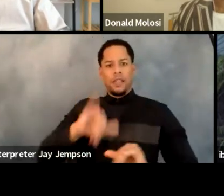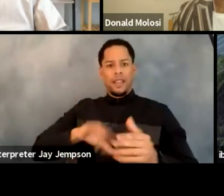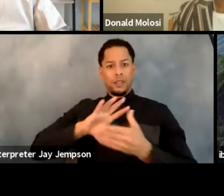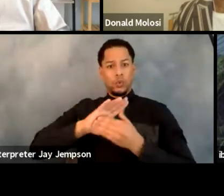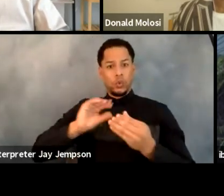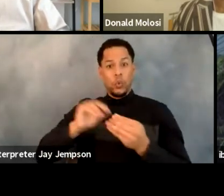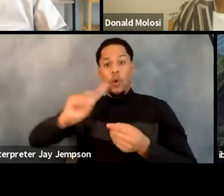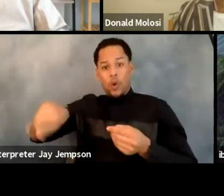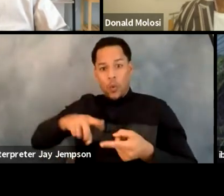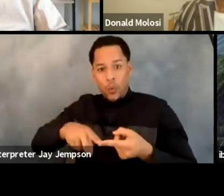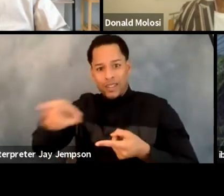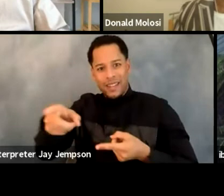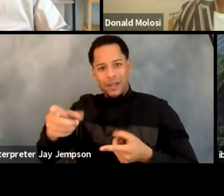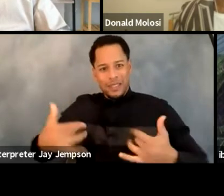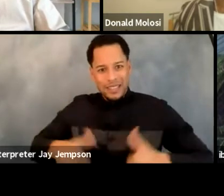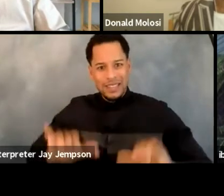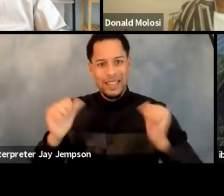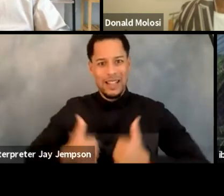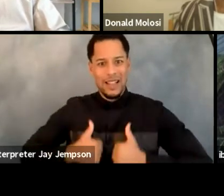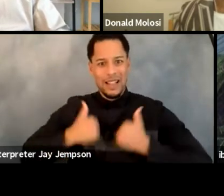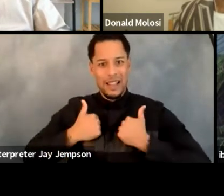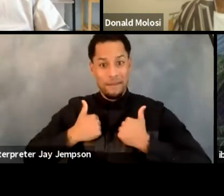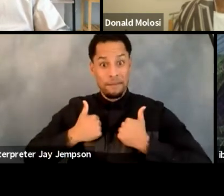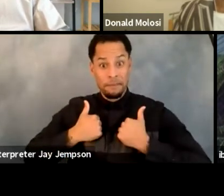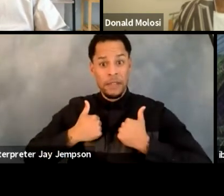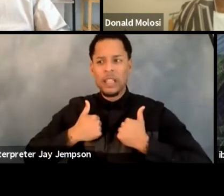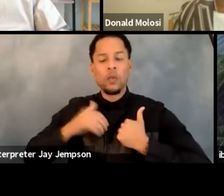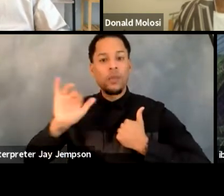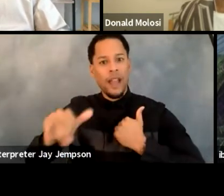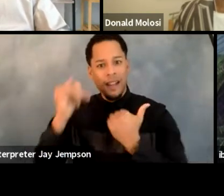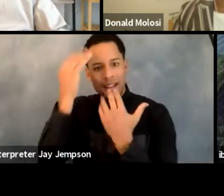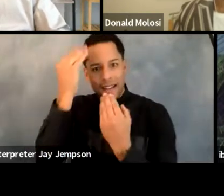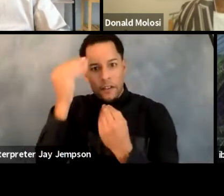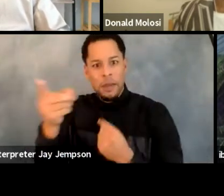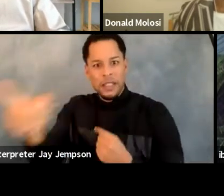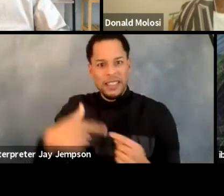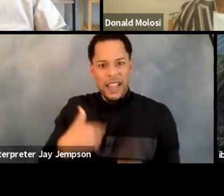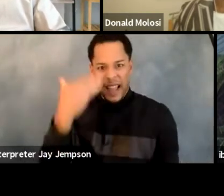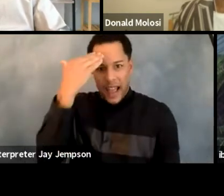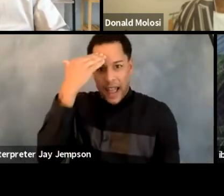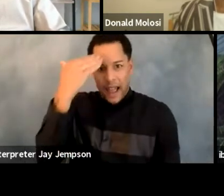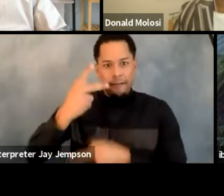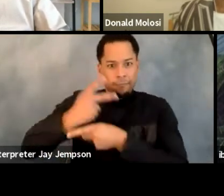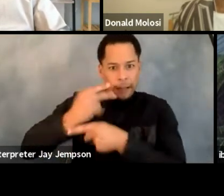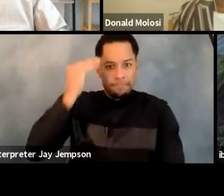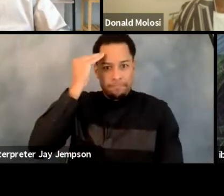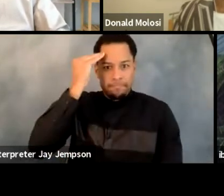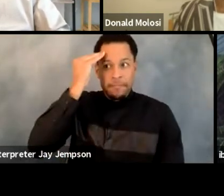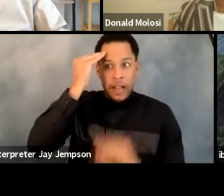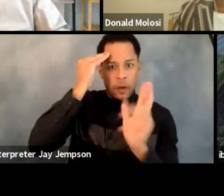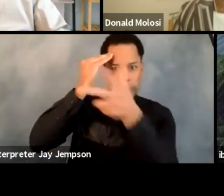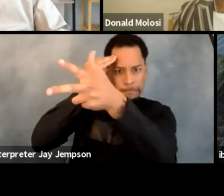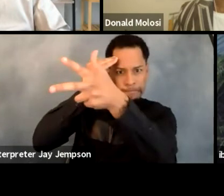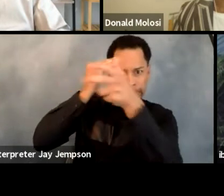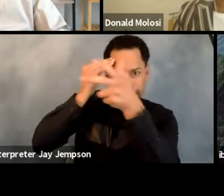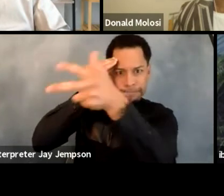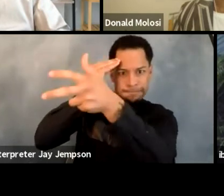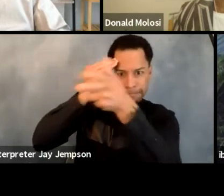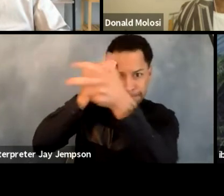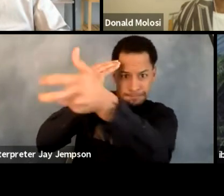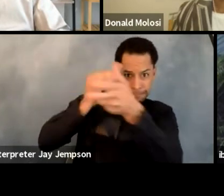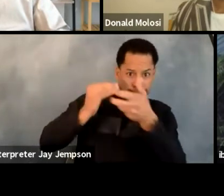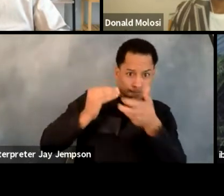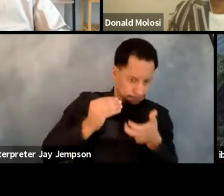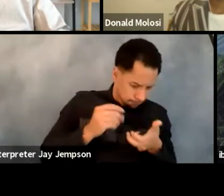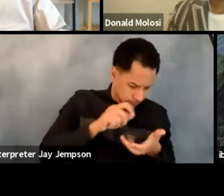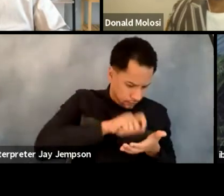that information from them that only they held, you know? And that formed an important part in how me